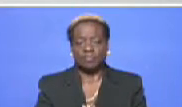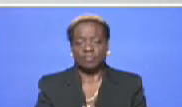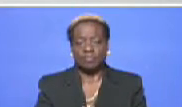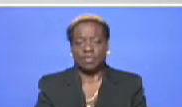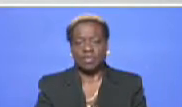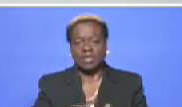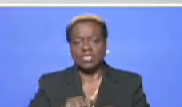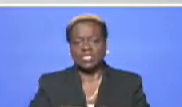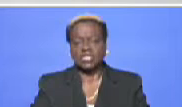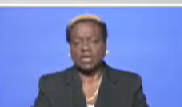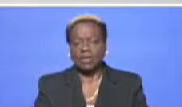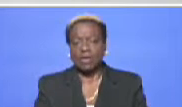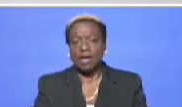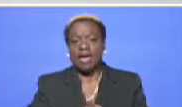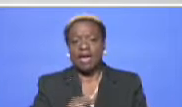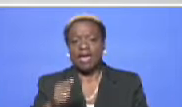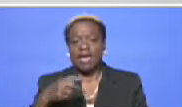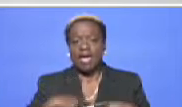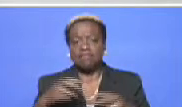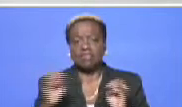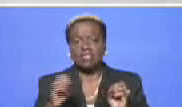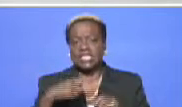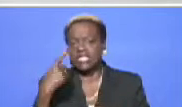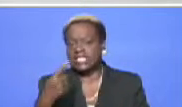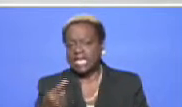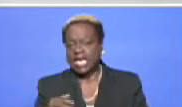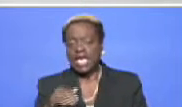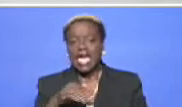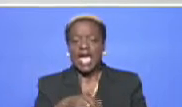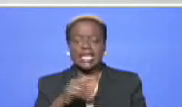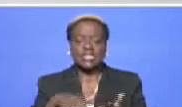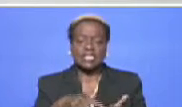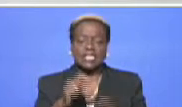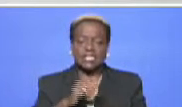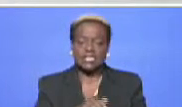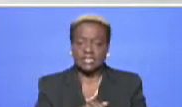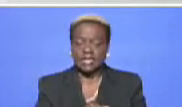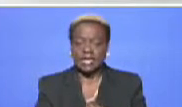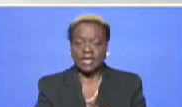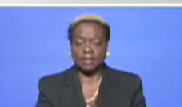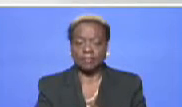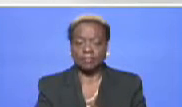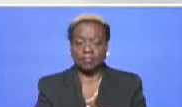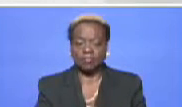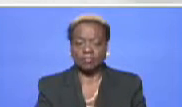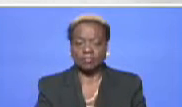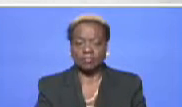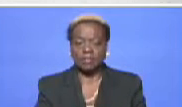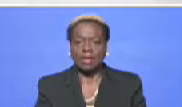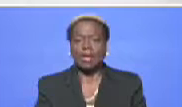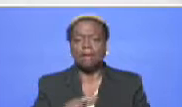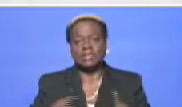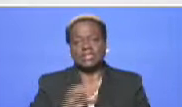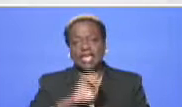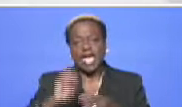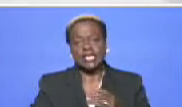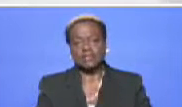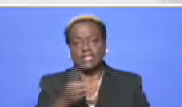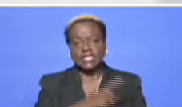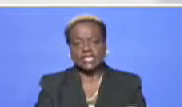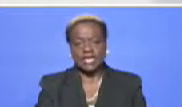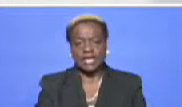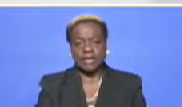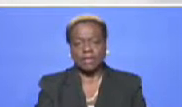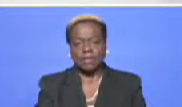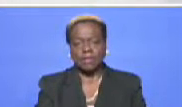know, I have nothing further to say at this time. Be persist, I may have some things to say. But at the end of the day, you know, we have